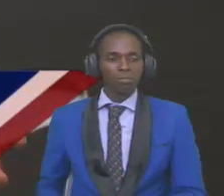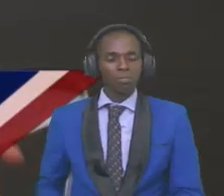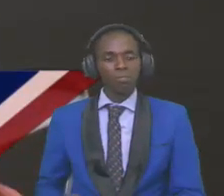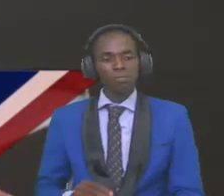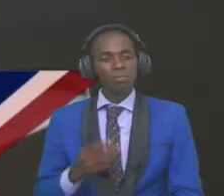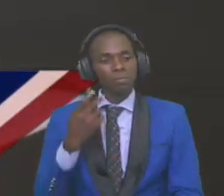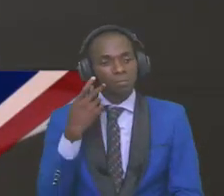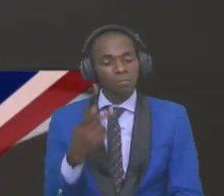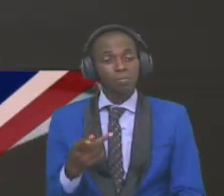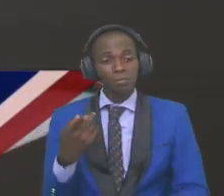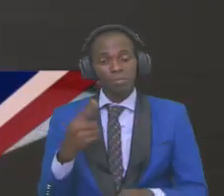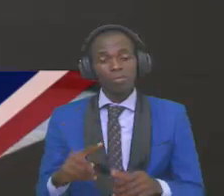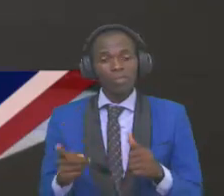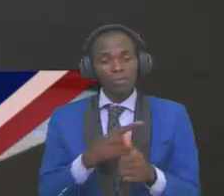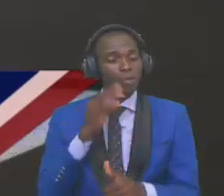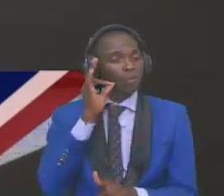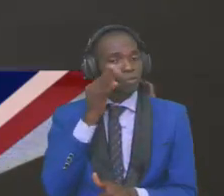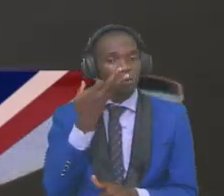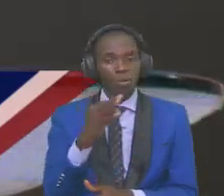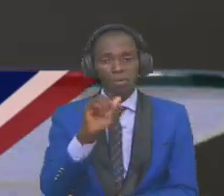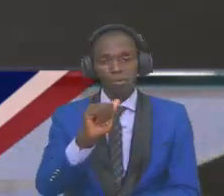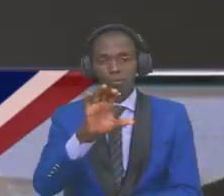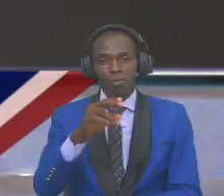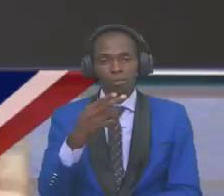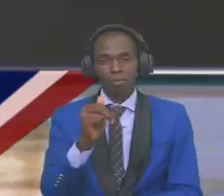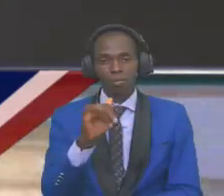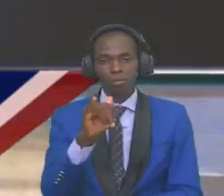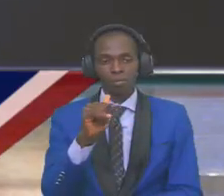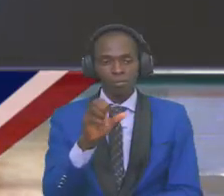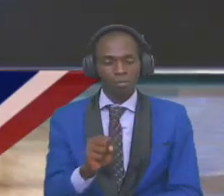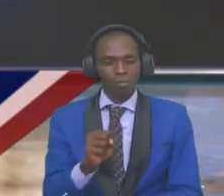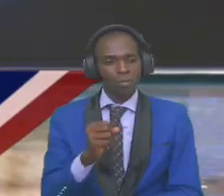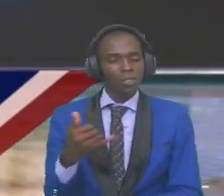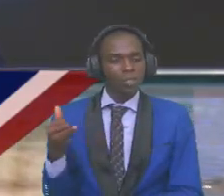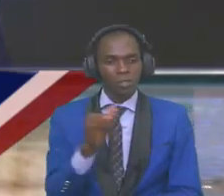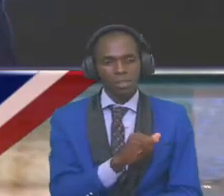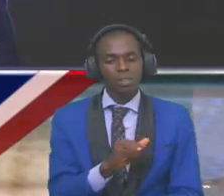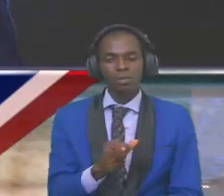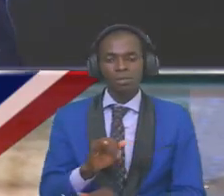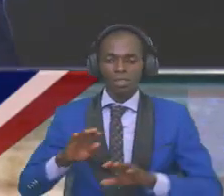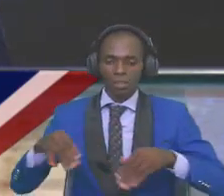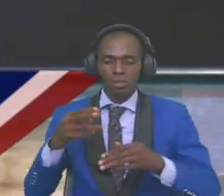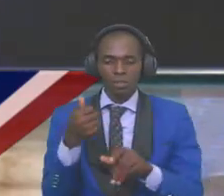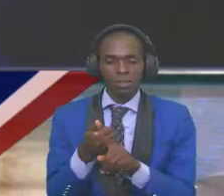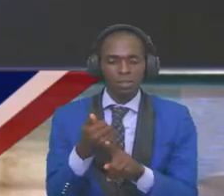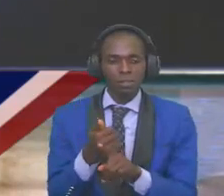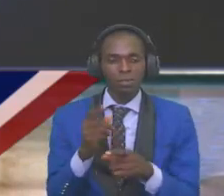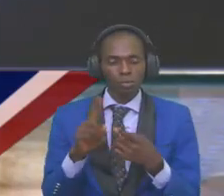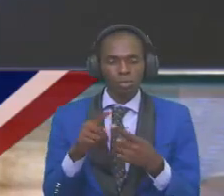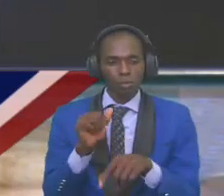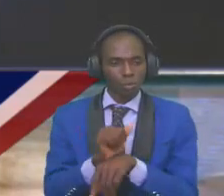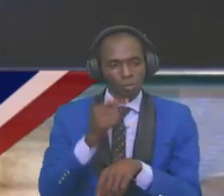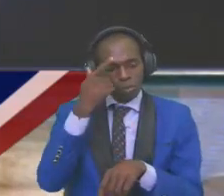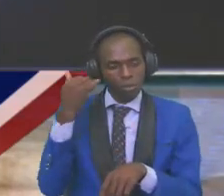they addicted themselves because they had a heart that was sanctified. In Romans